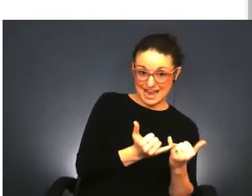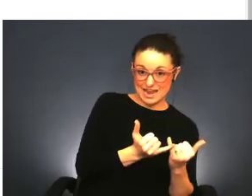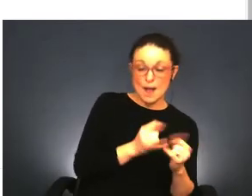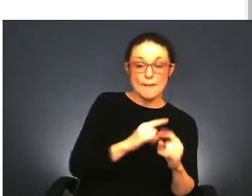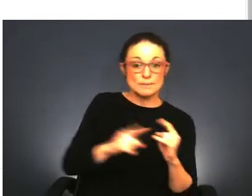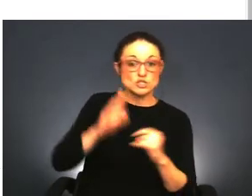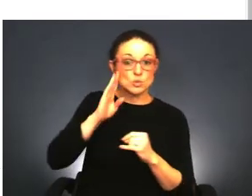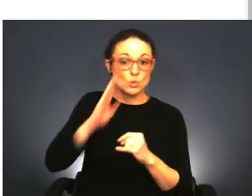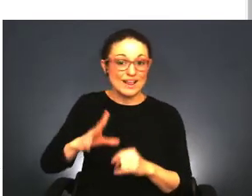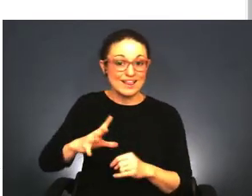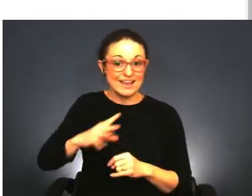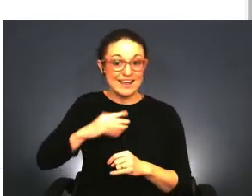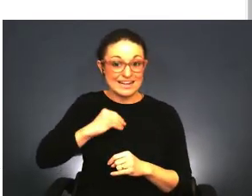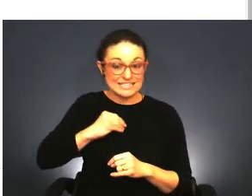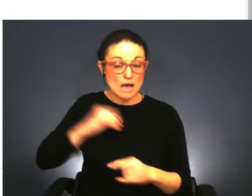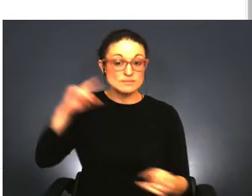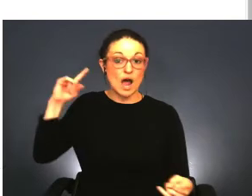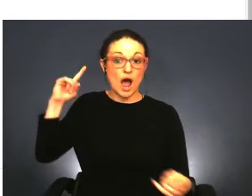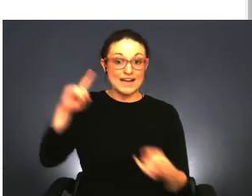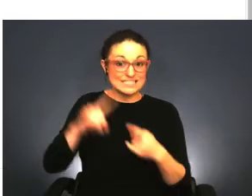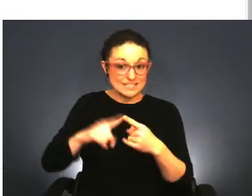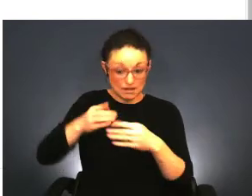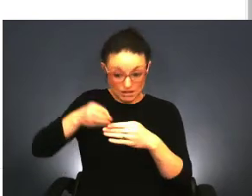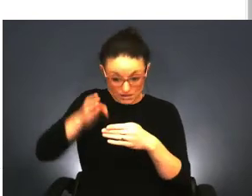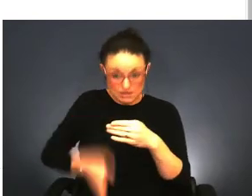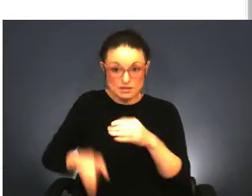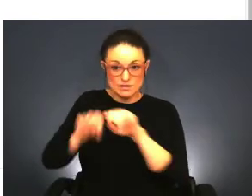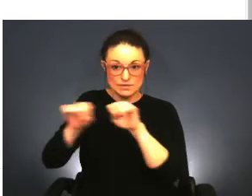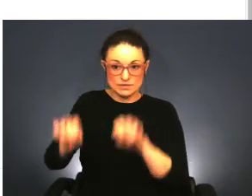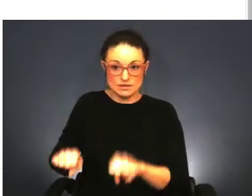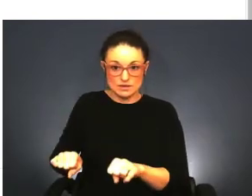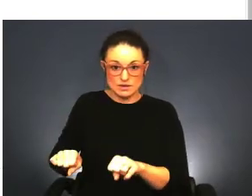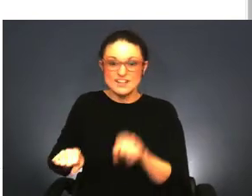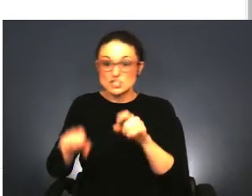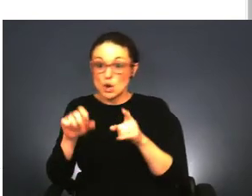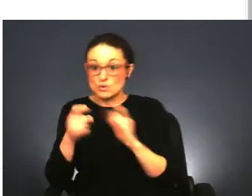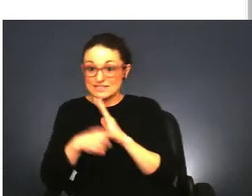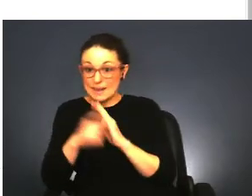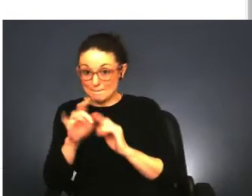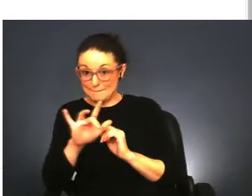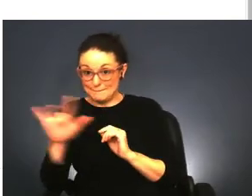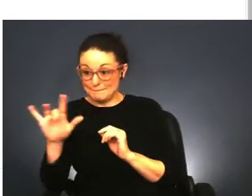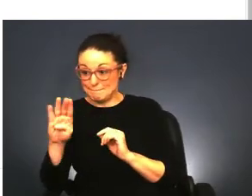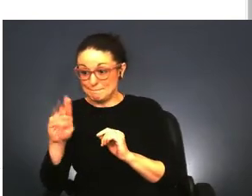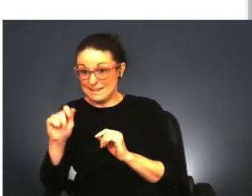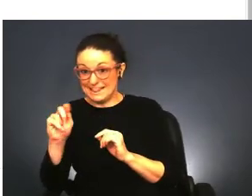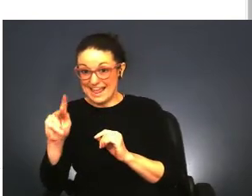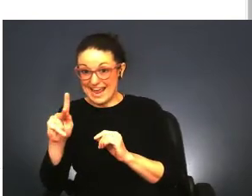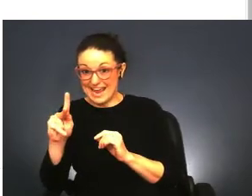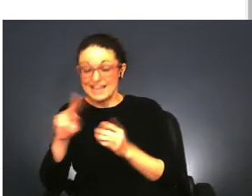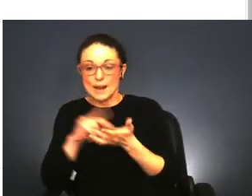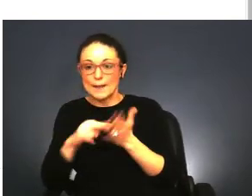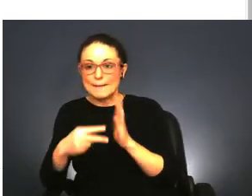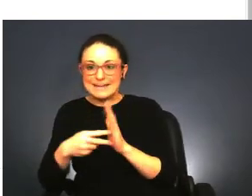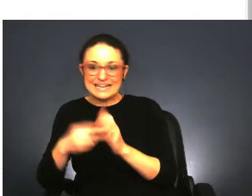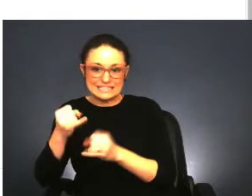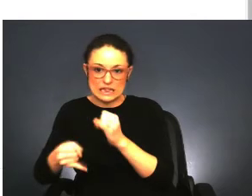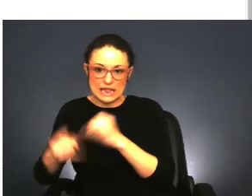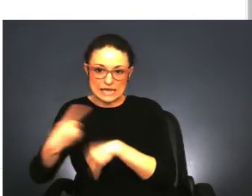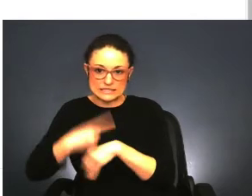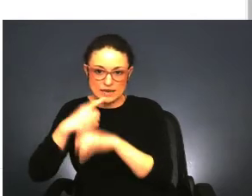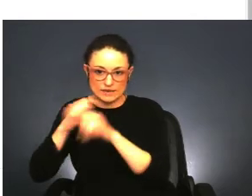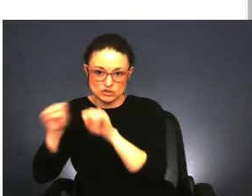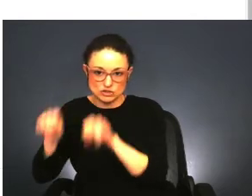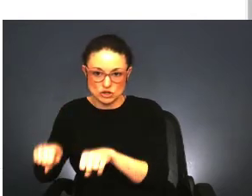the default grade here when it's blank is the last day of the term. The date here, if it's blank, is the first day